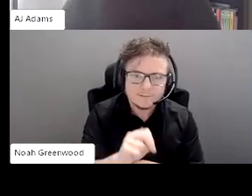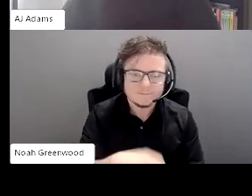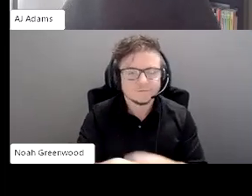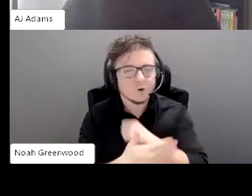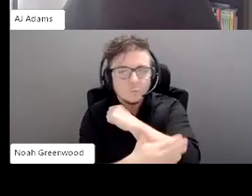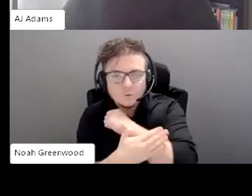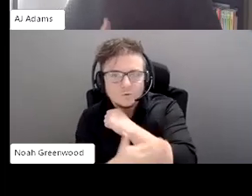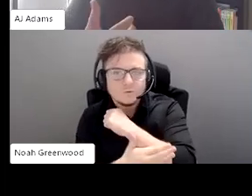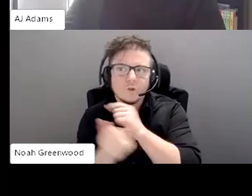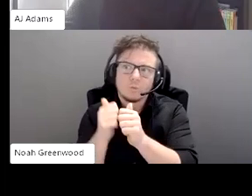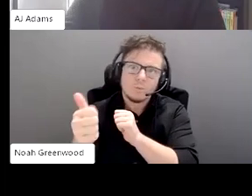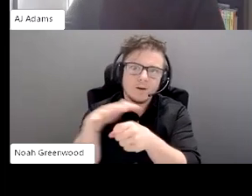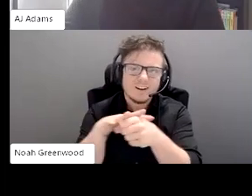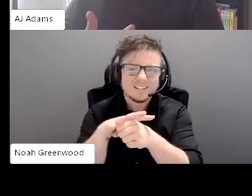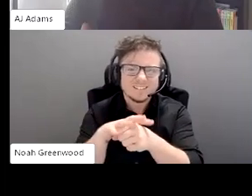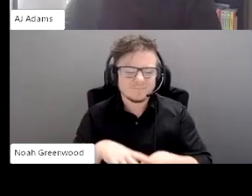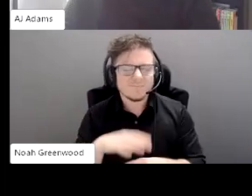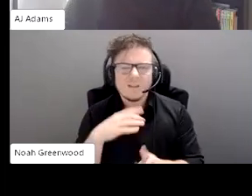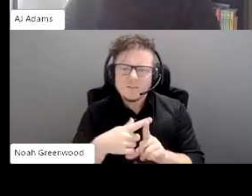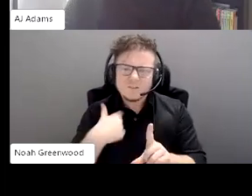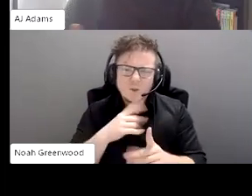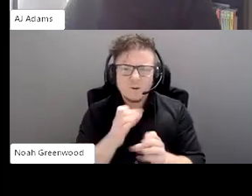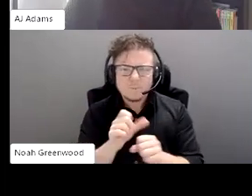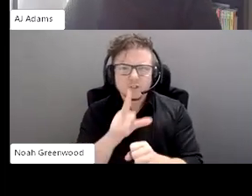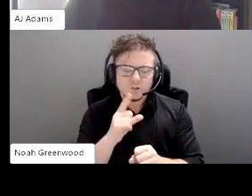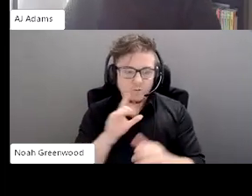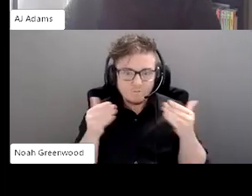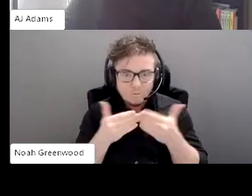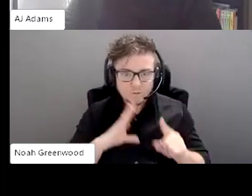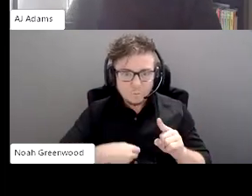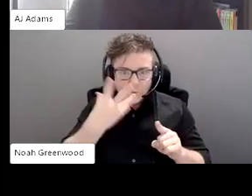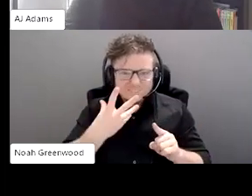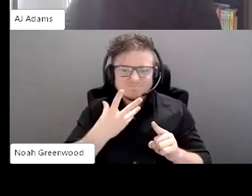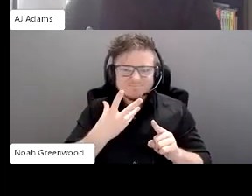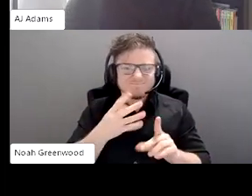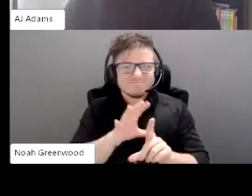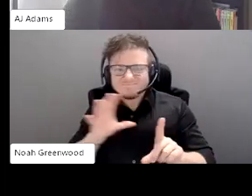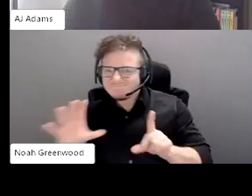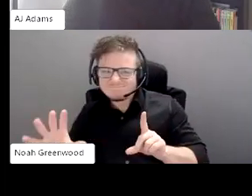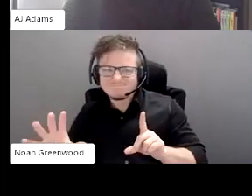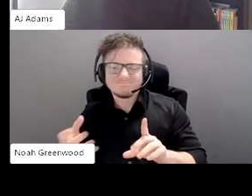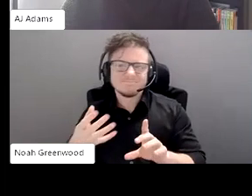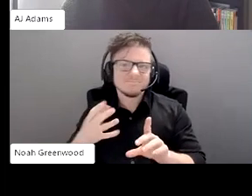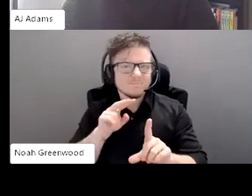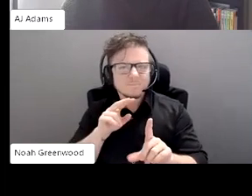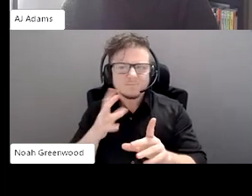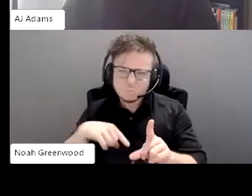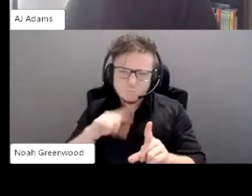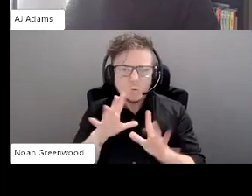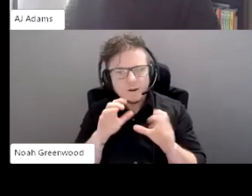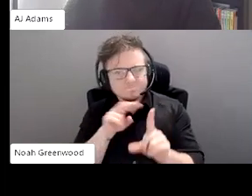we are decentering whiteness when it comes to all this work, making sure that we are welcoming, learning, and listening